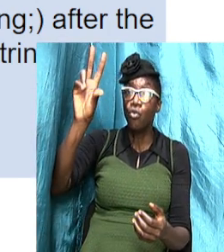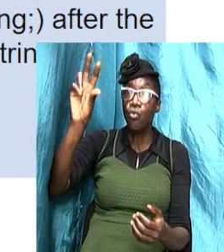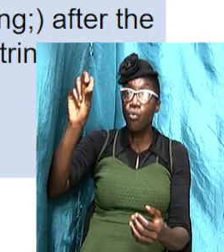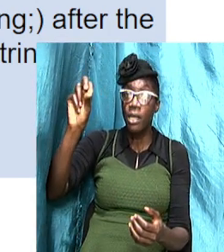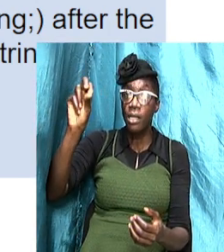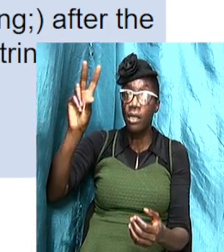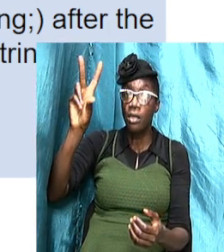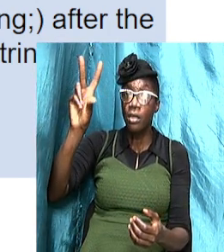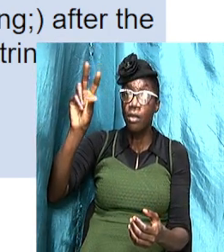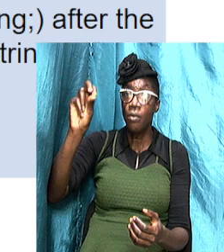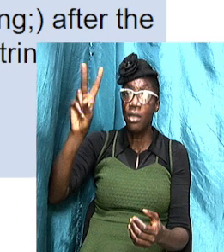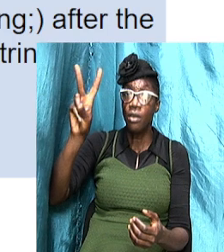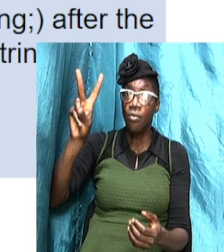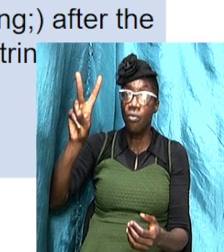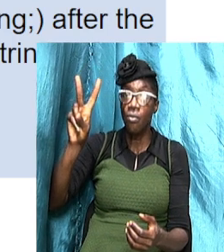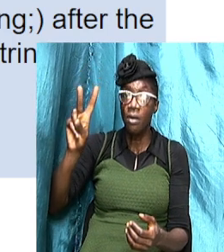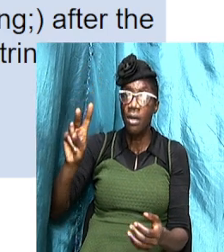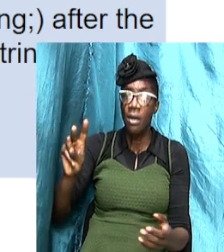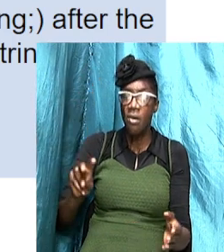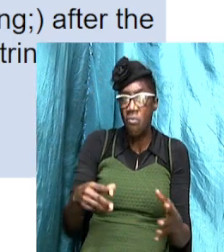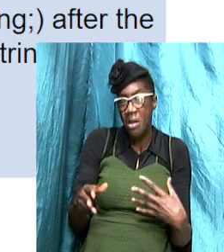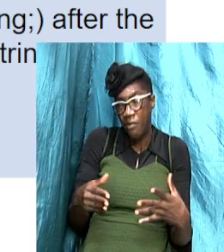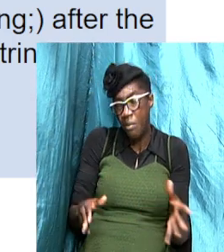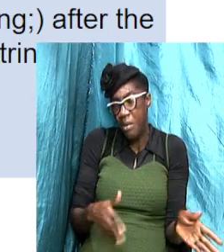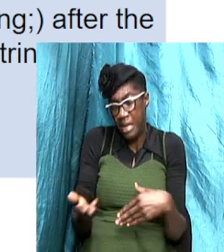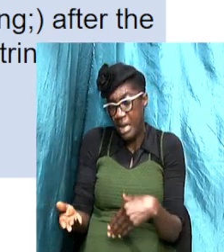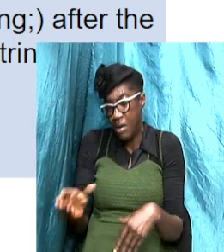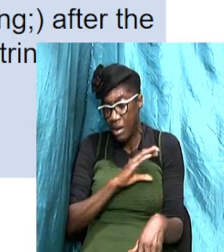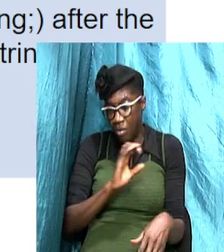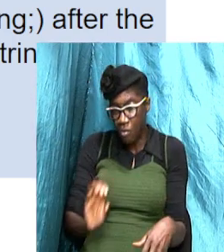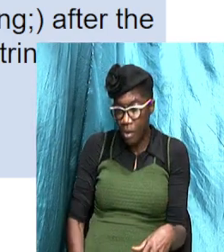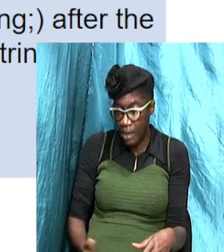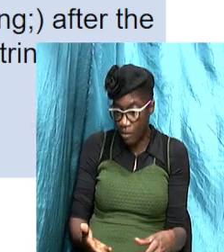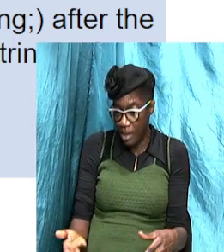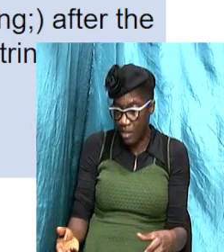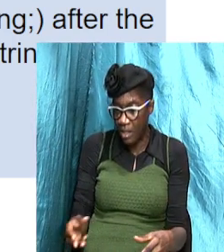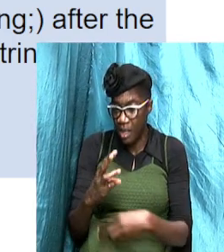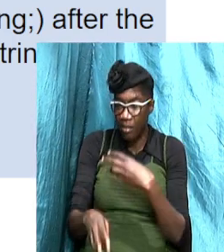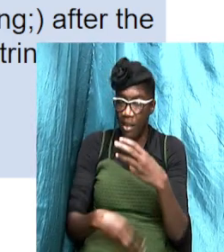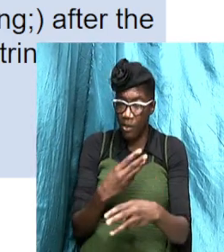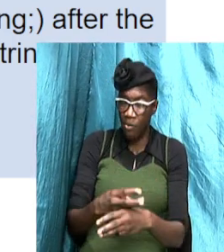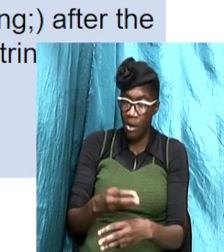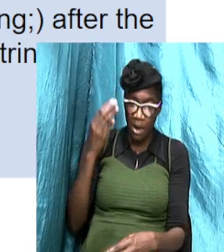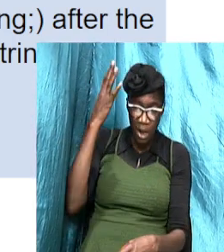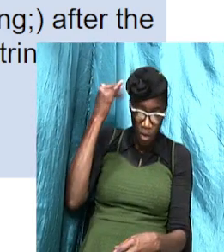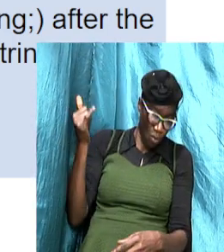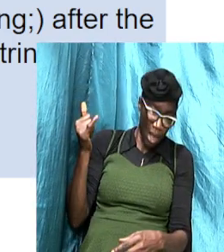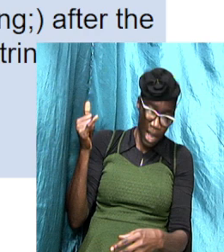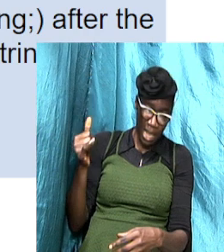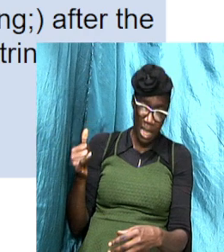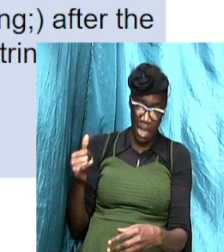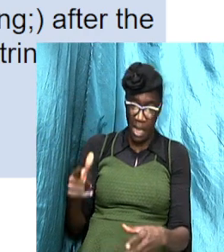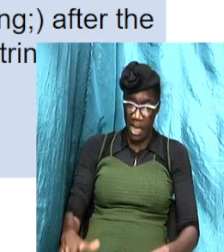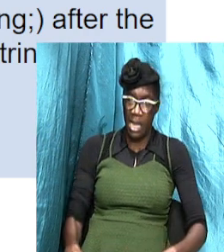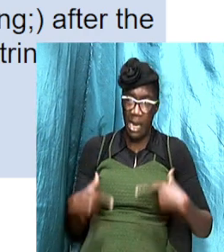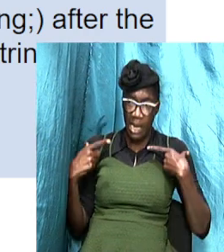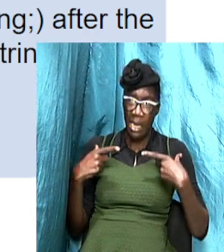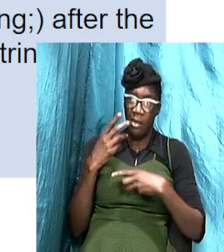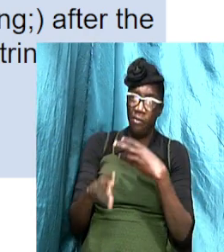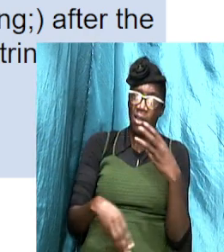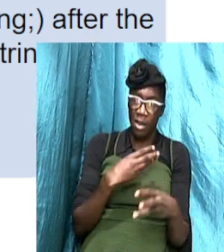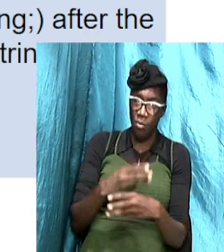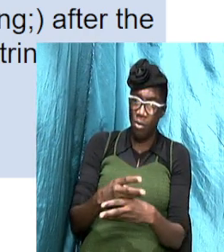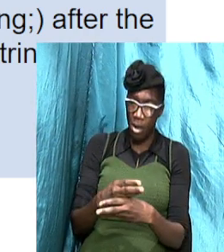from the rudiments of the world why as though living in the world he are